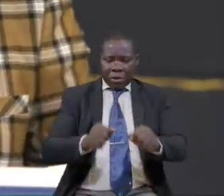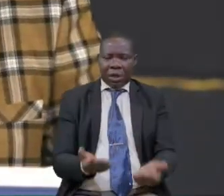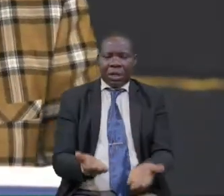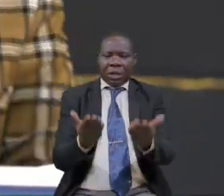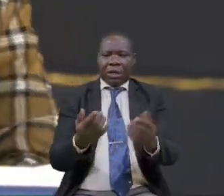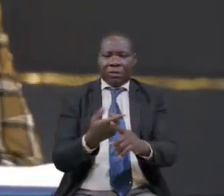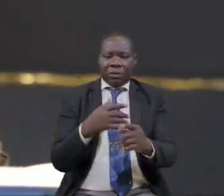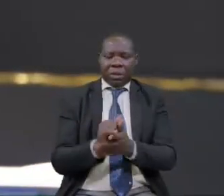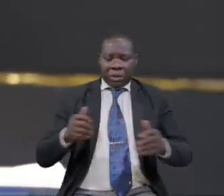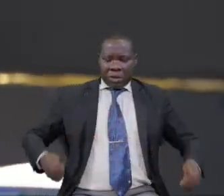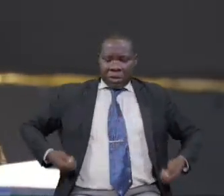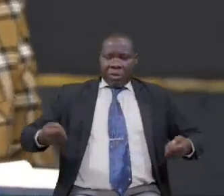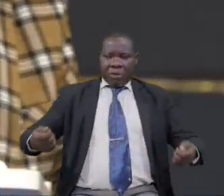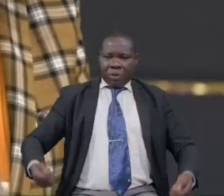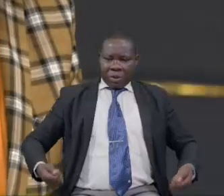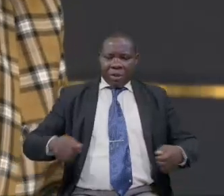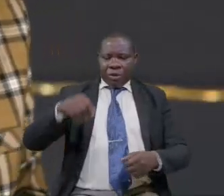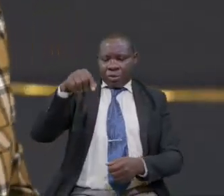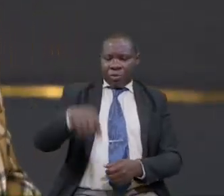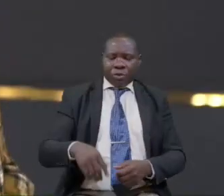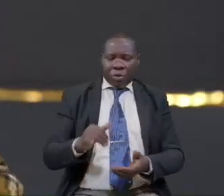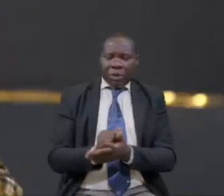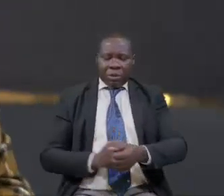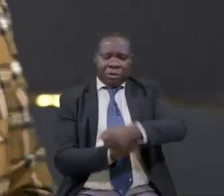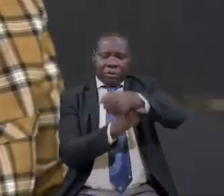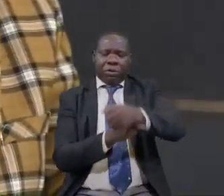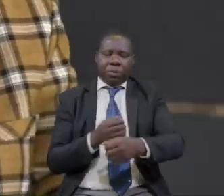drop the crutches, and walk.